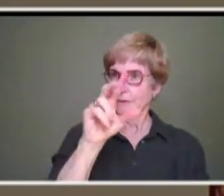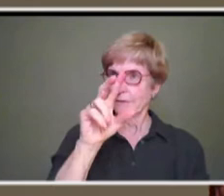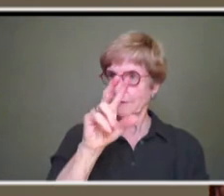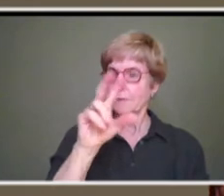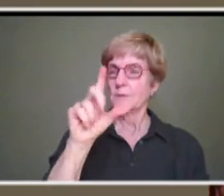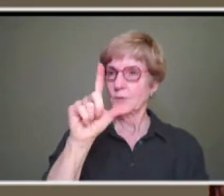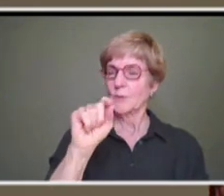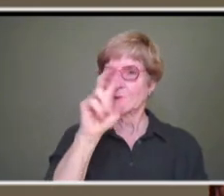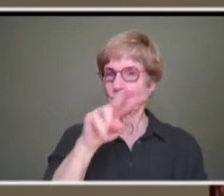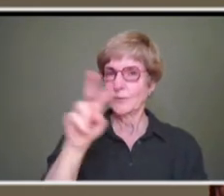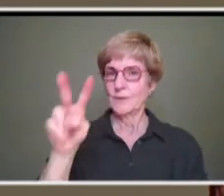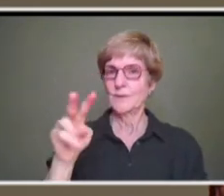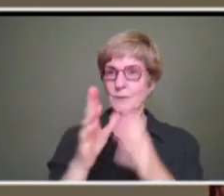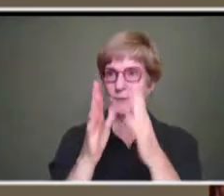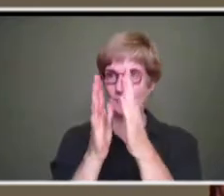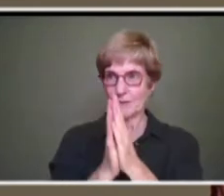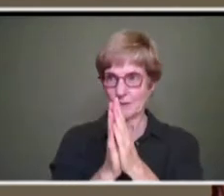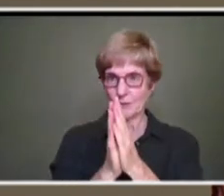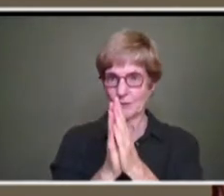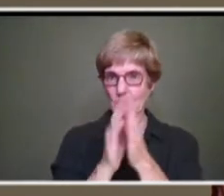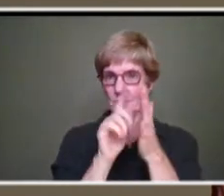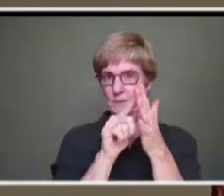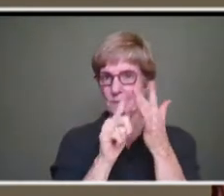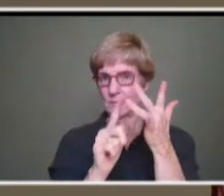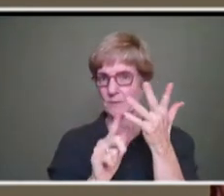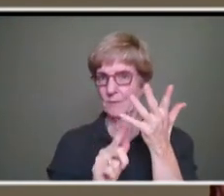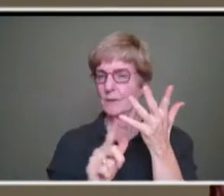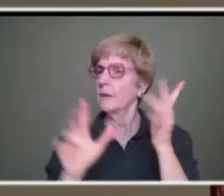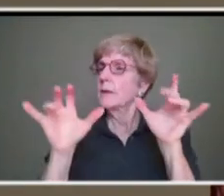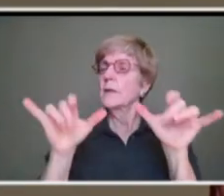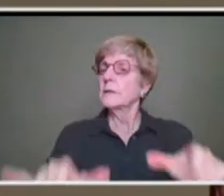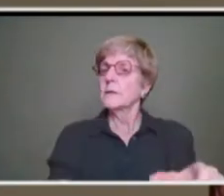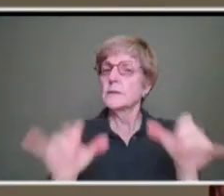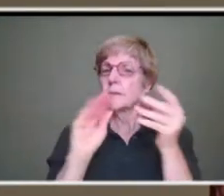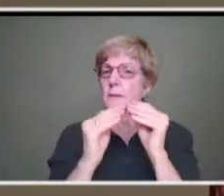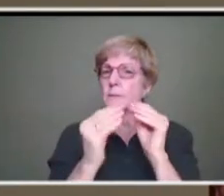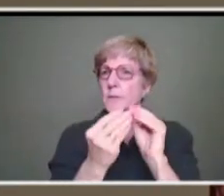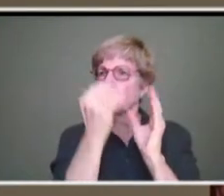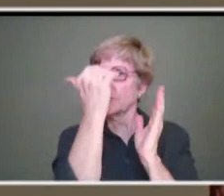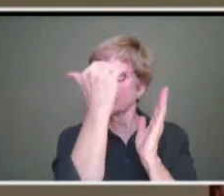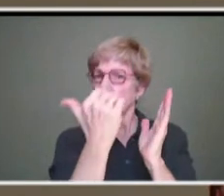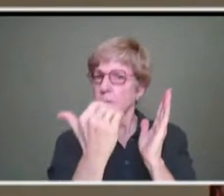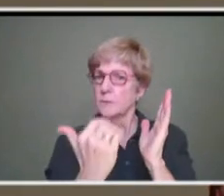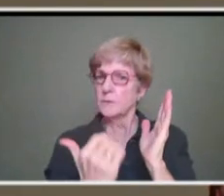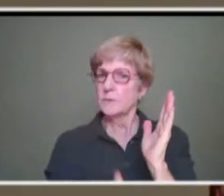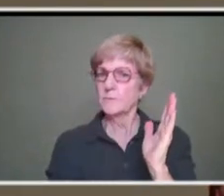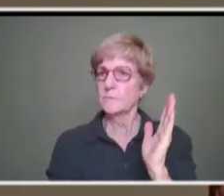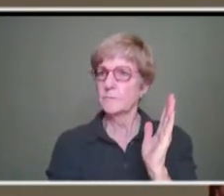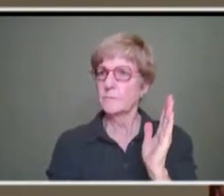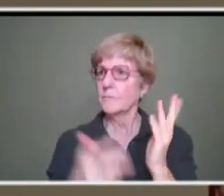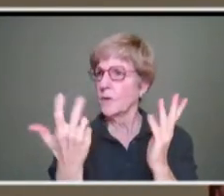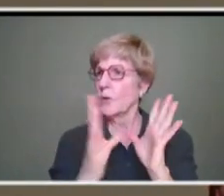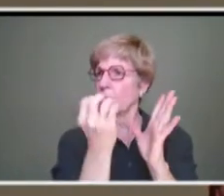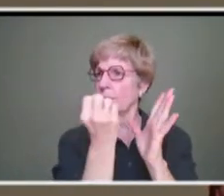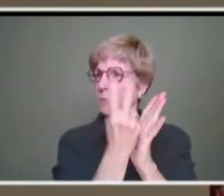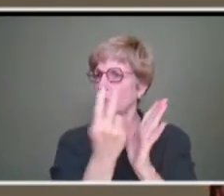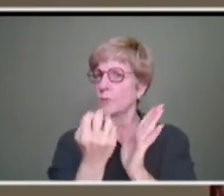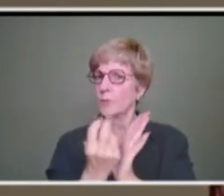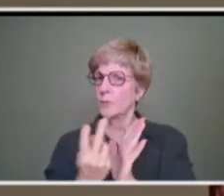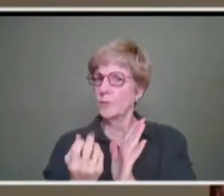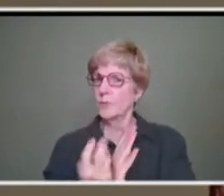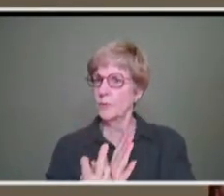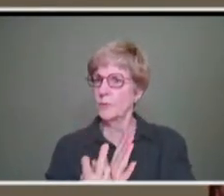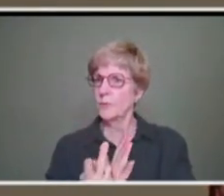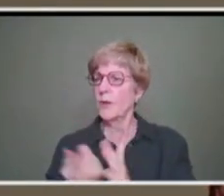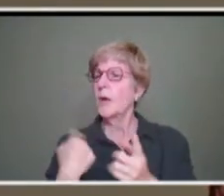petitions with the same numbers and that have been approved so